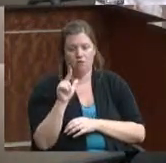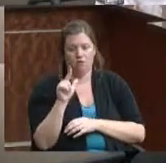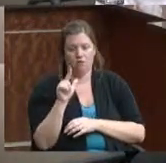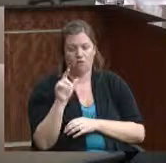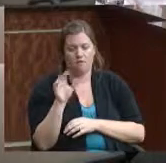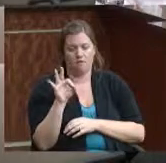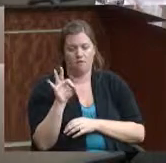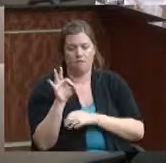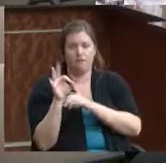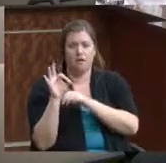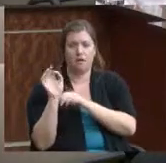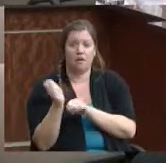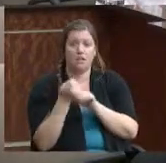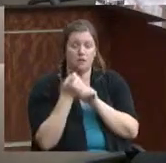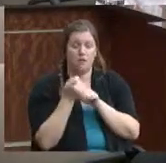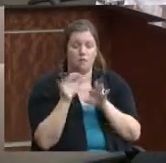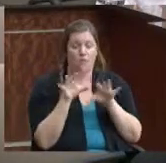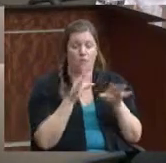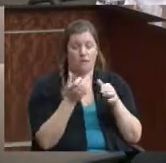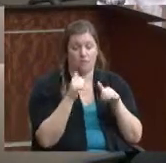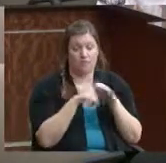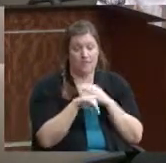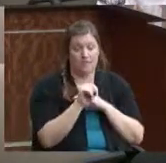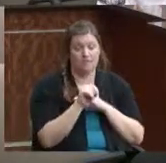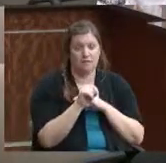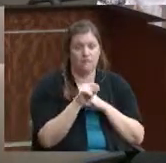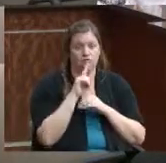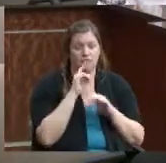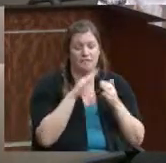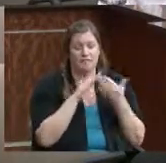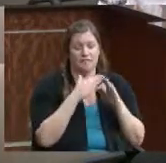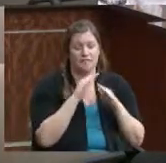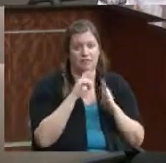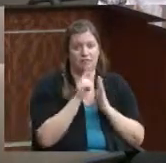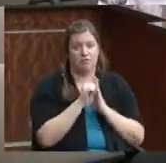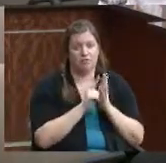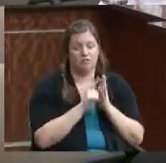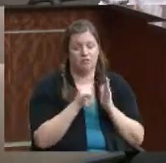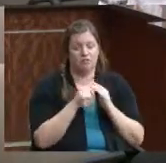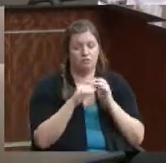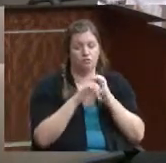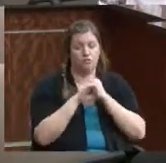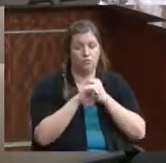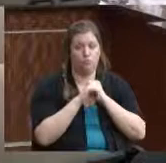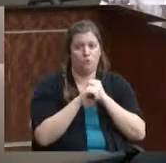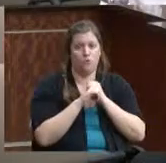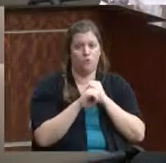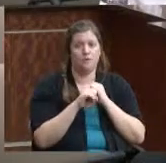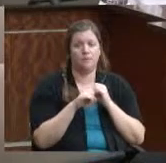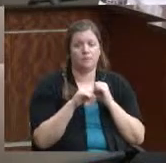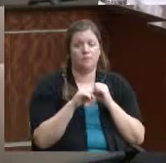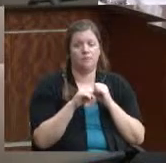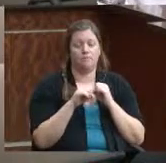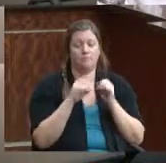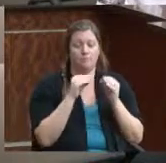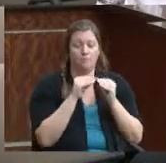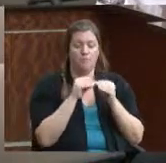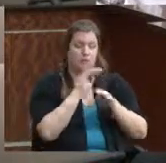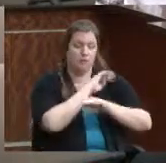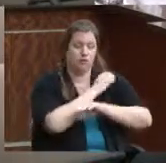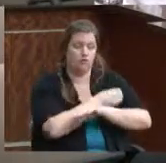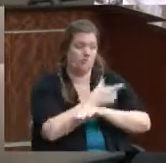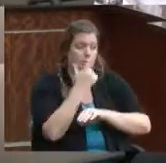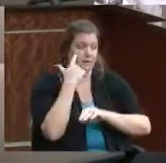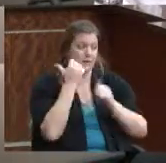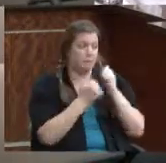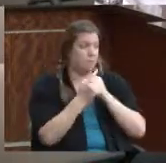will act within it, this legislation is really a citywide legislation and is to promote renewable energy. I think everyone